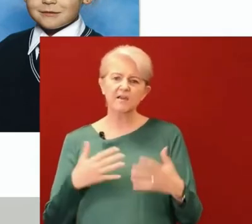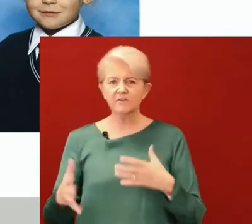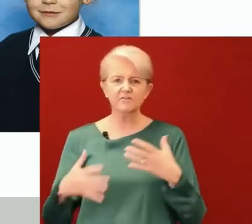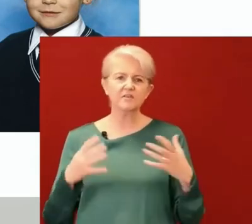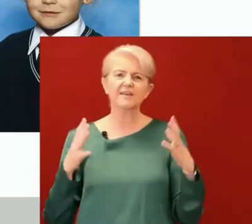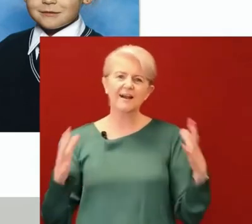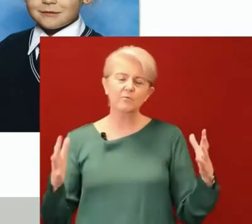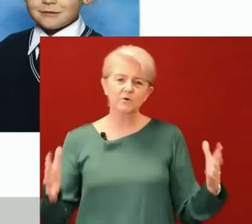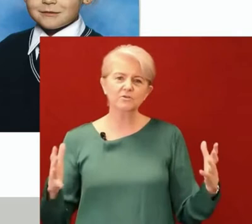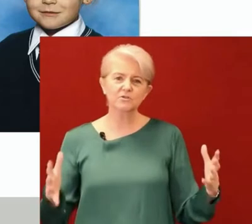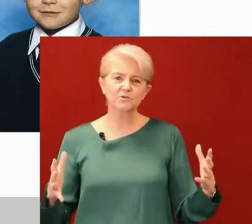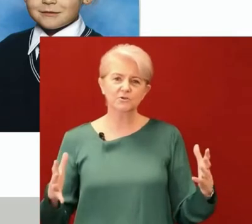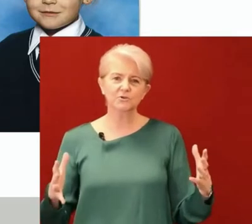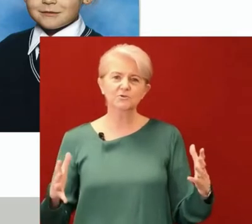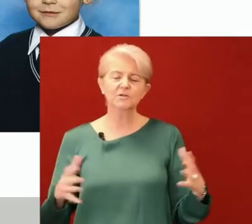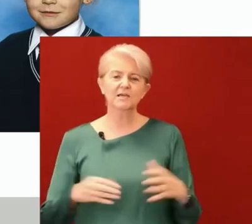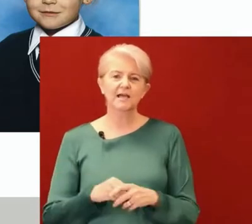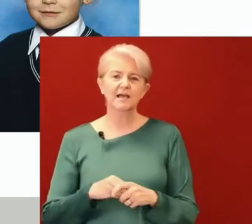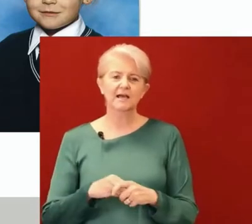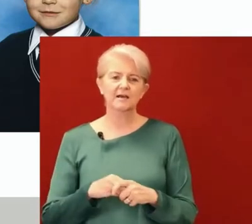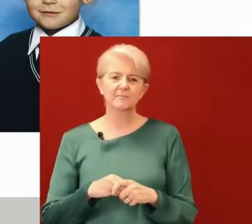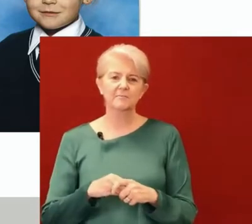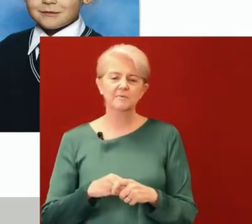do everything that I wanted to do